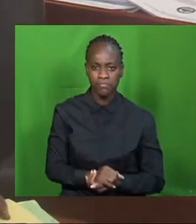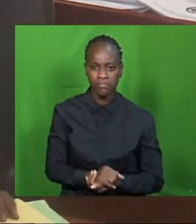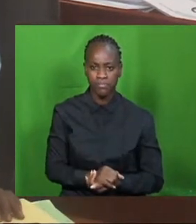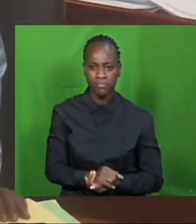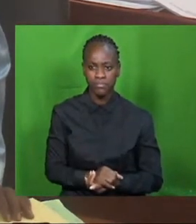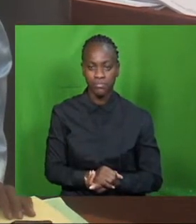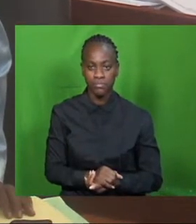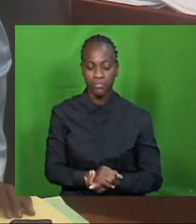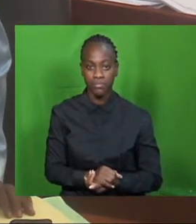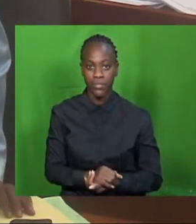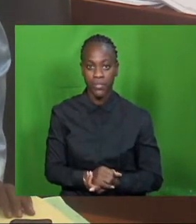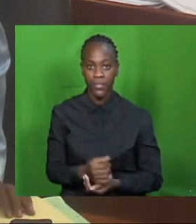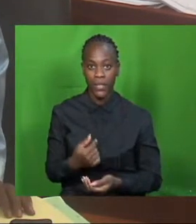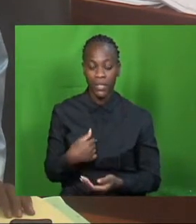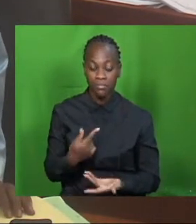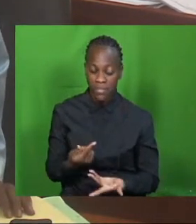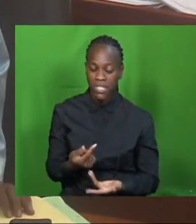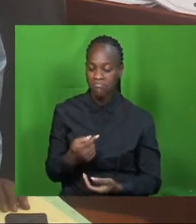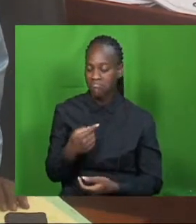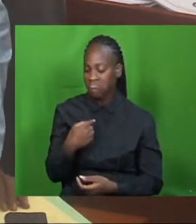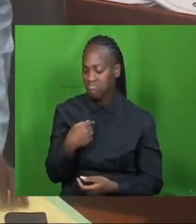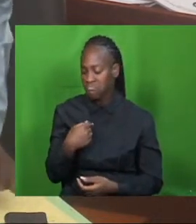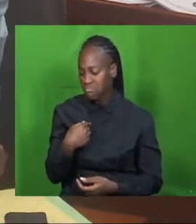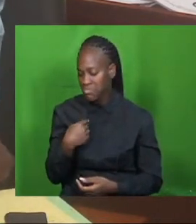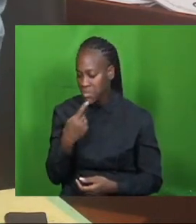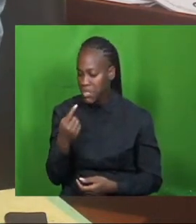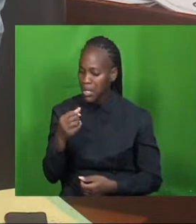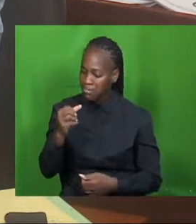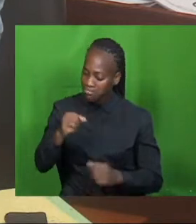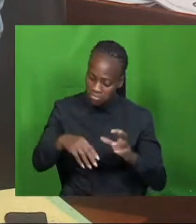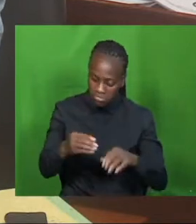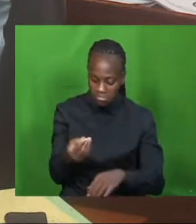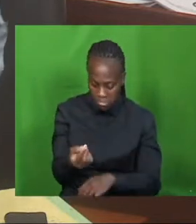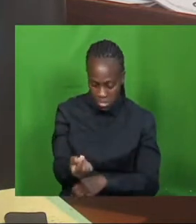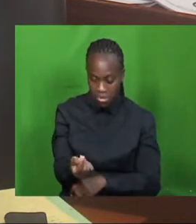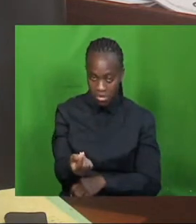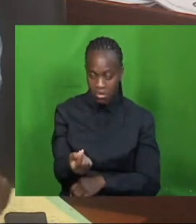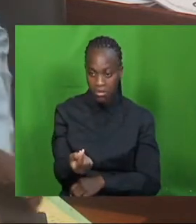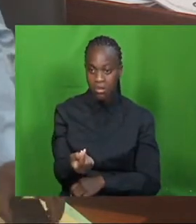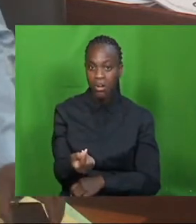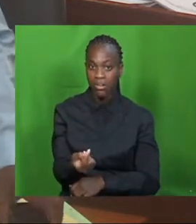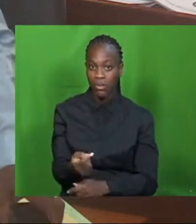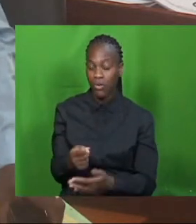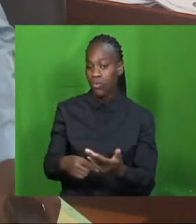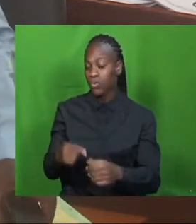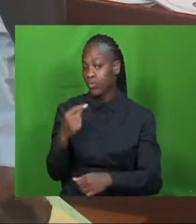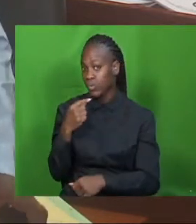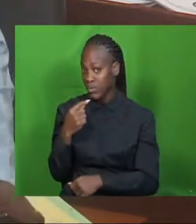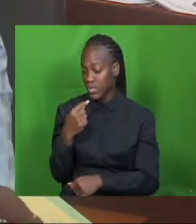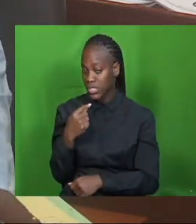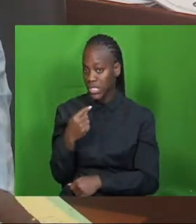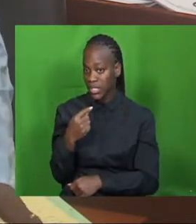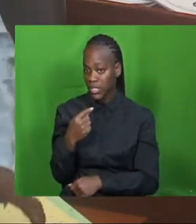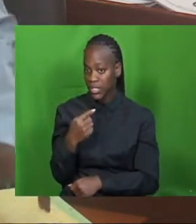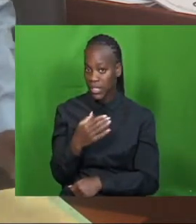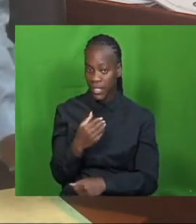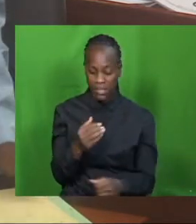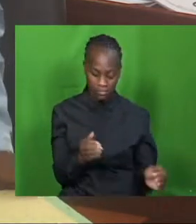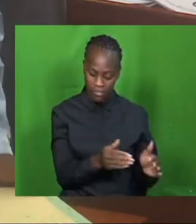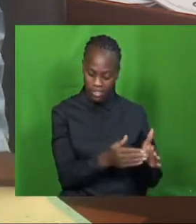fabric of our democratic culture in Africa. And we have to confront it as